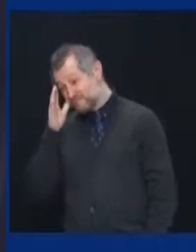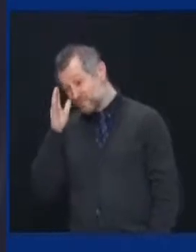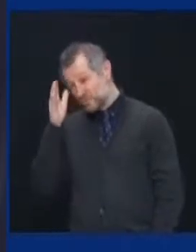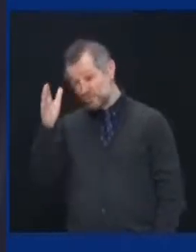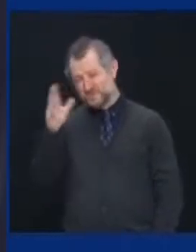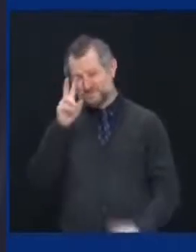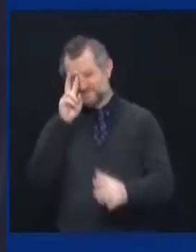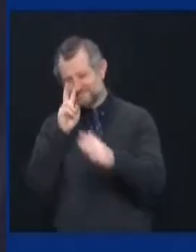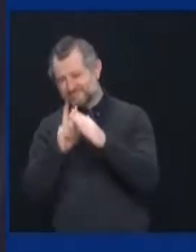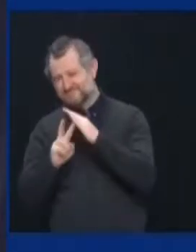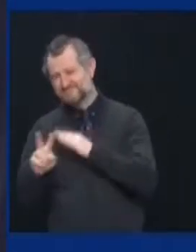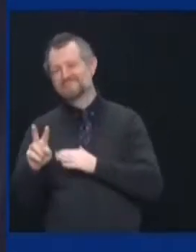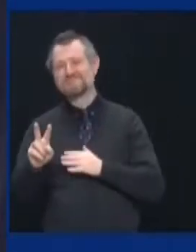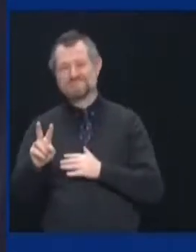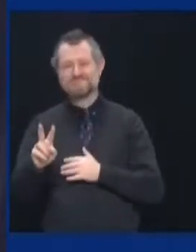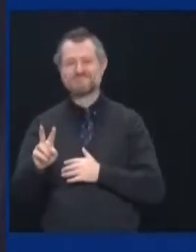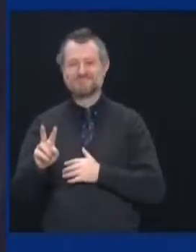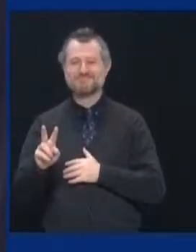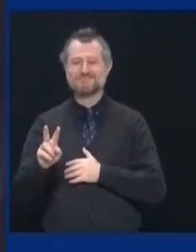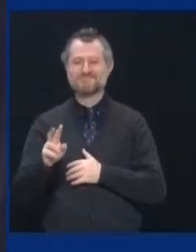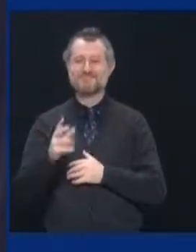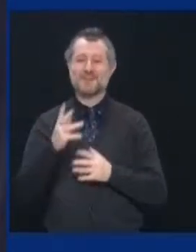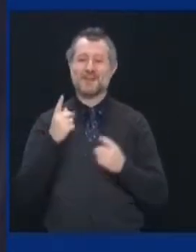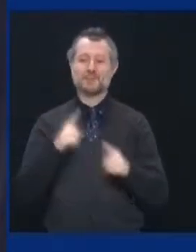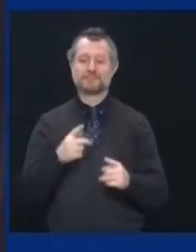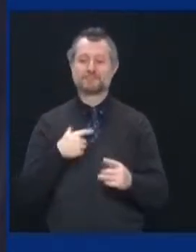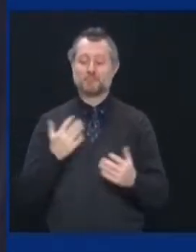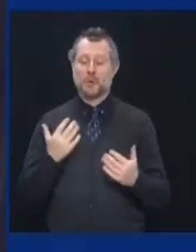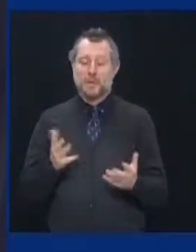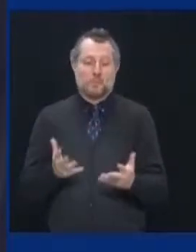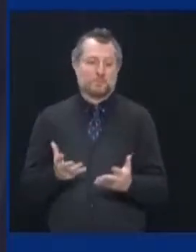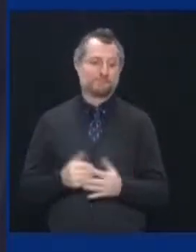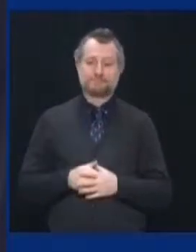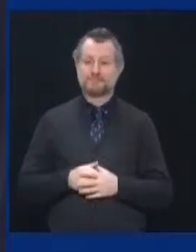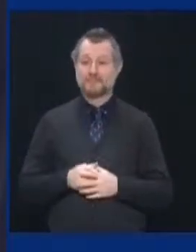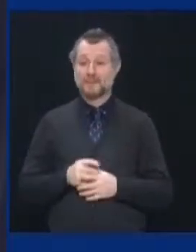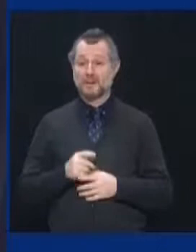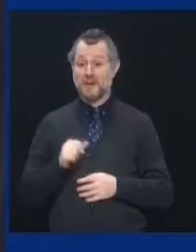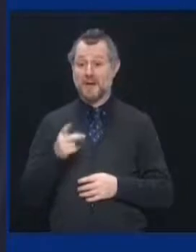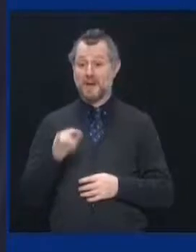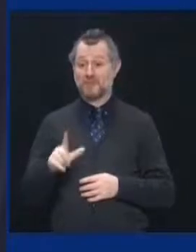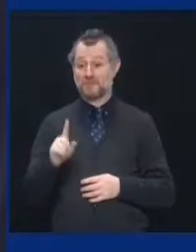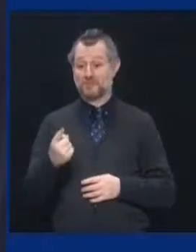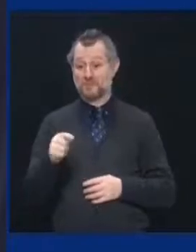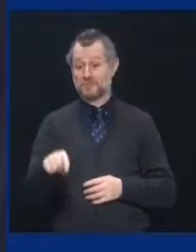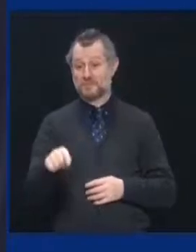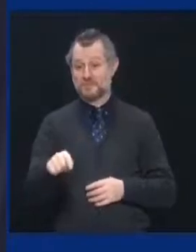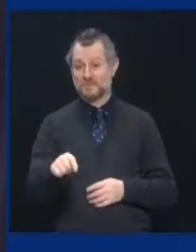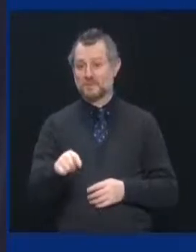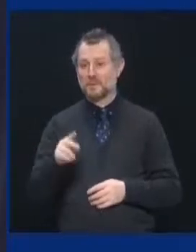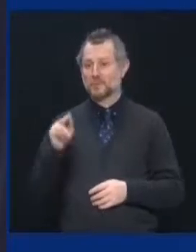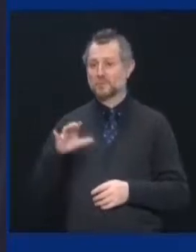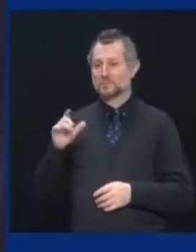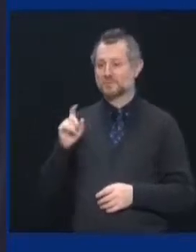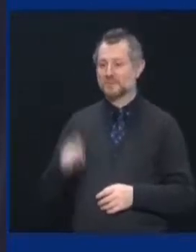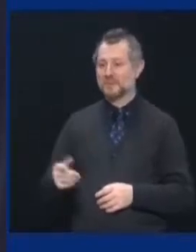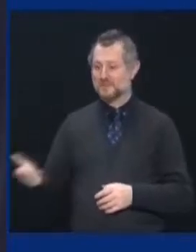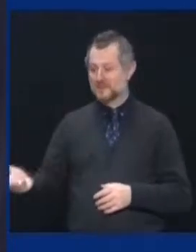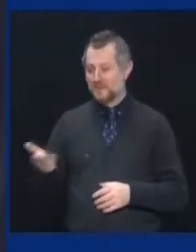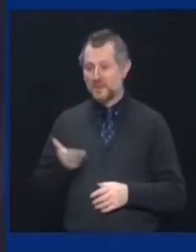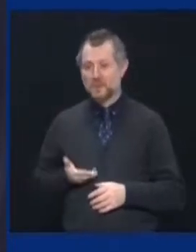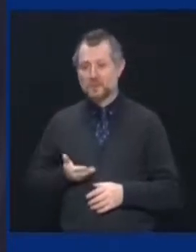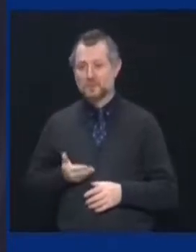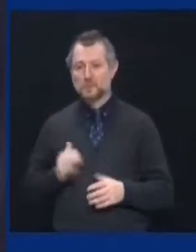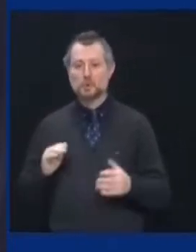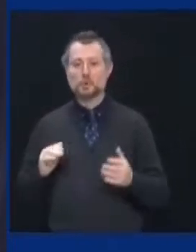there first, actually. By April 1, New York City has to submit a